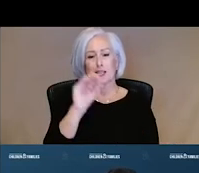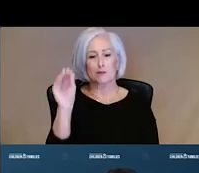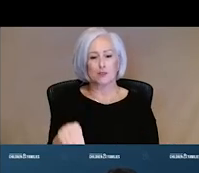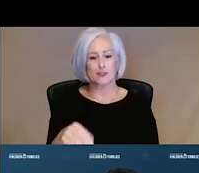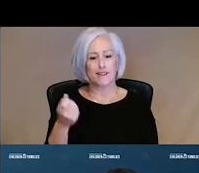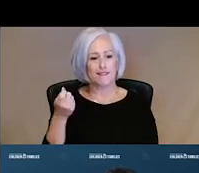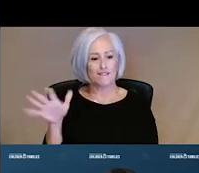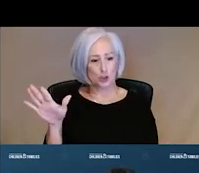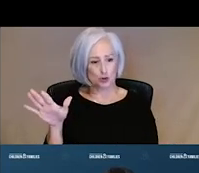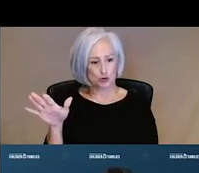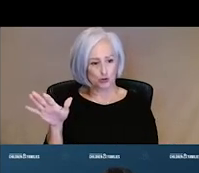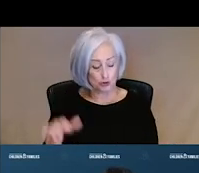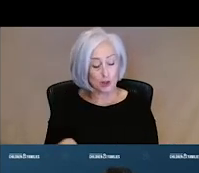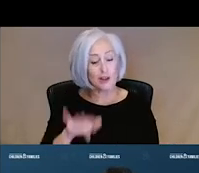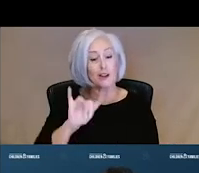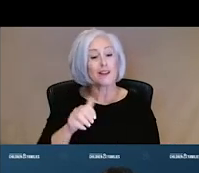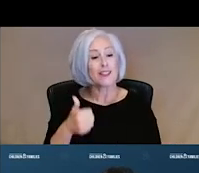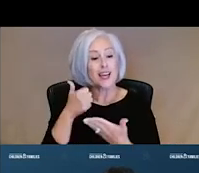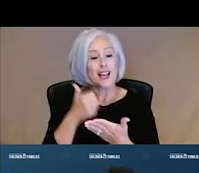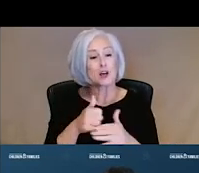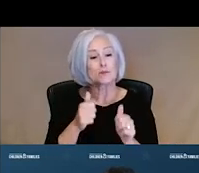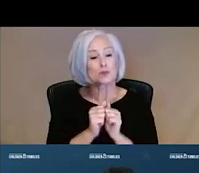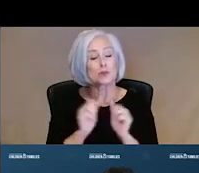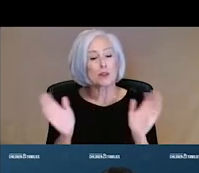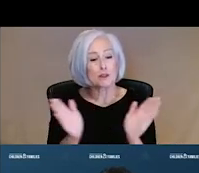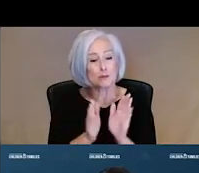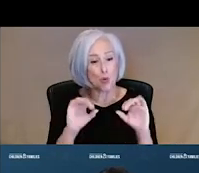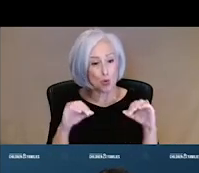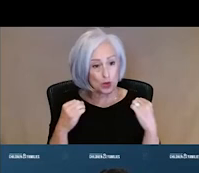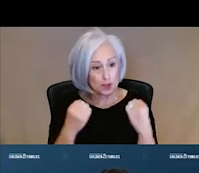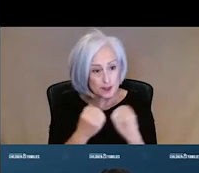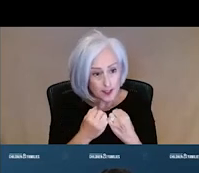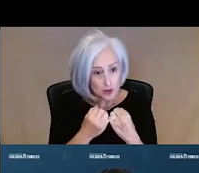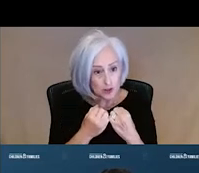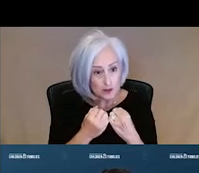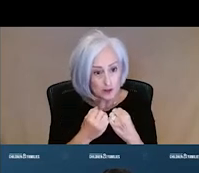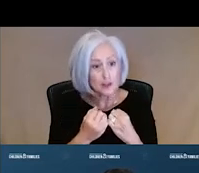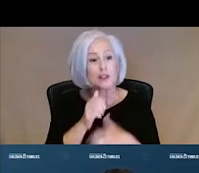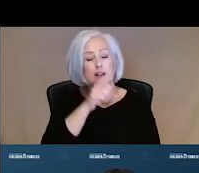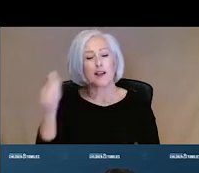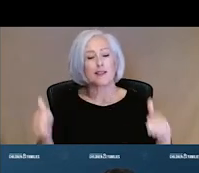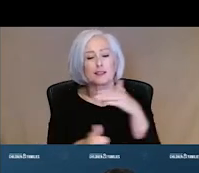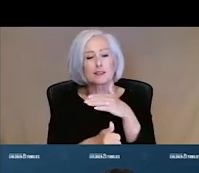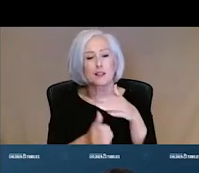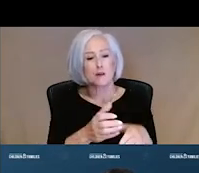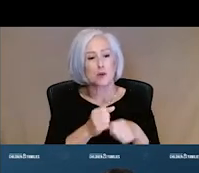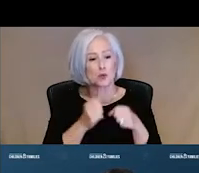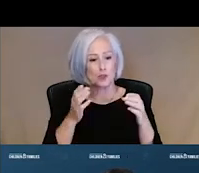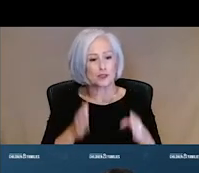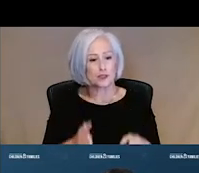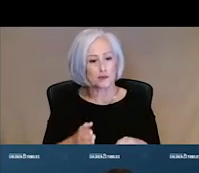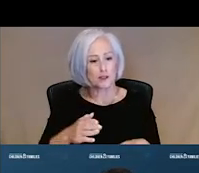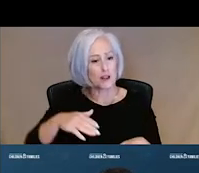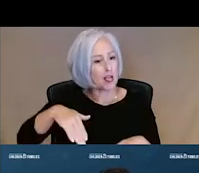This is particularly helpful for smaller organizations and those subrecipients who do not have the financial